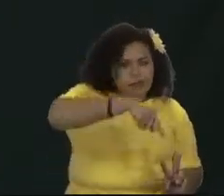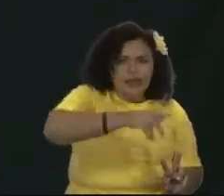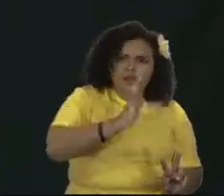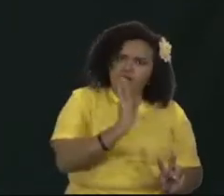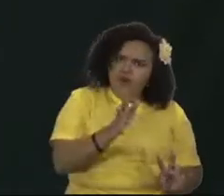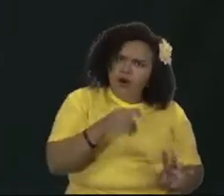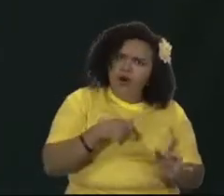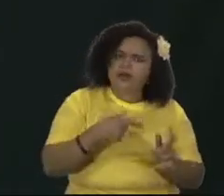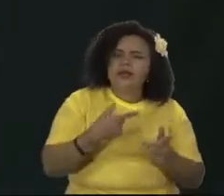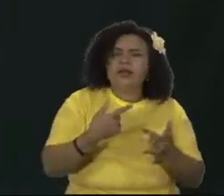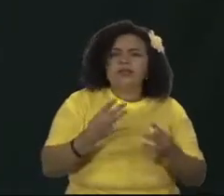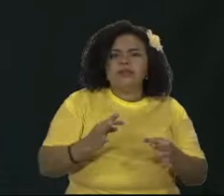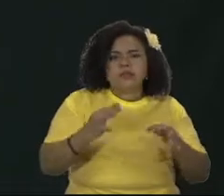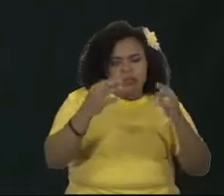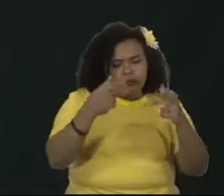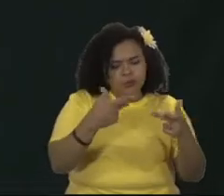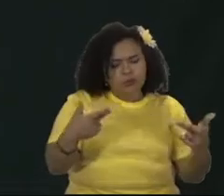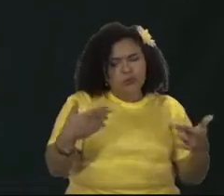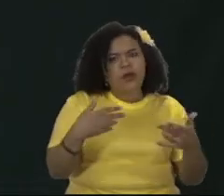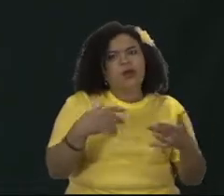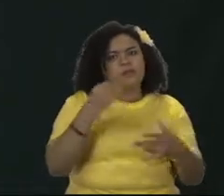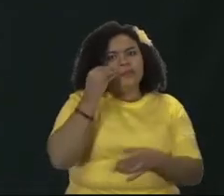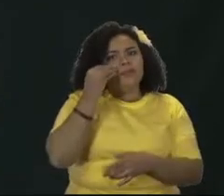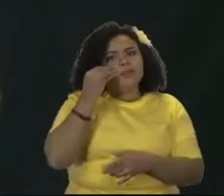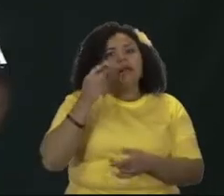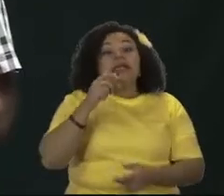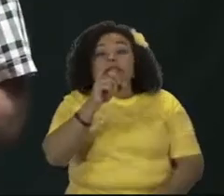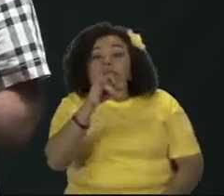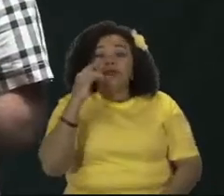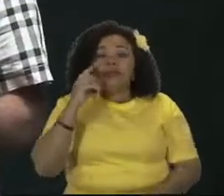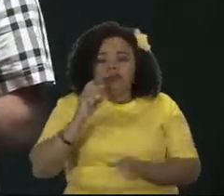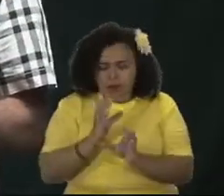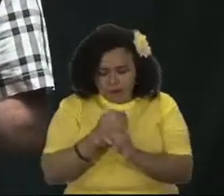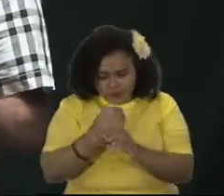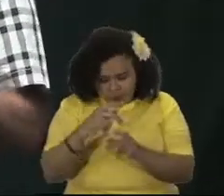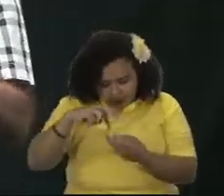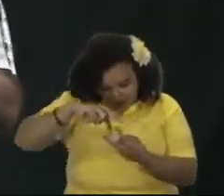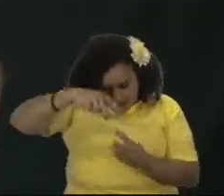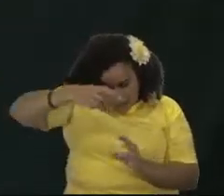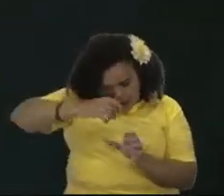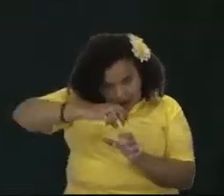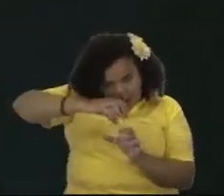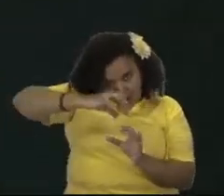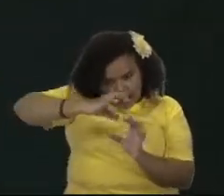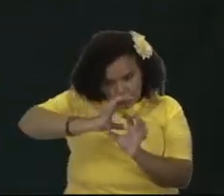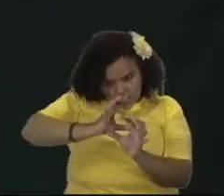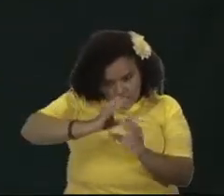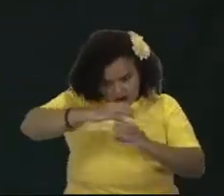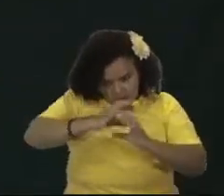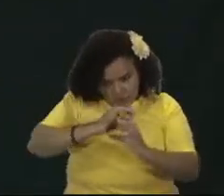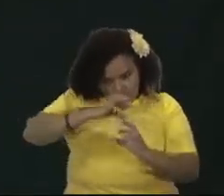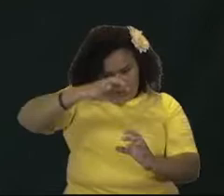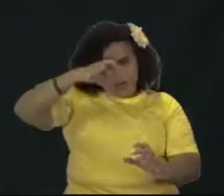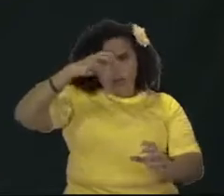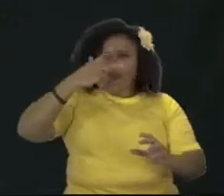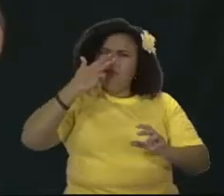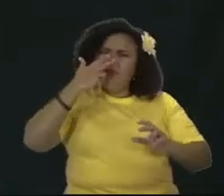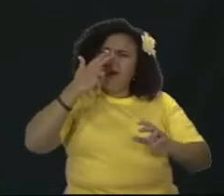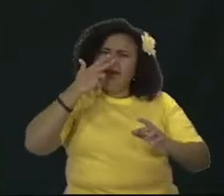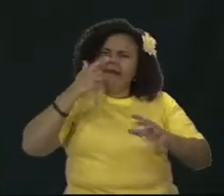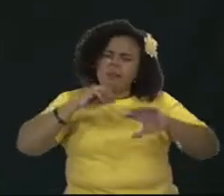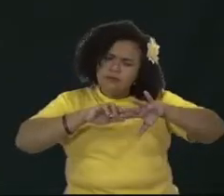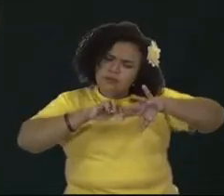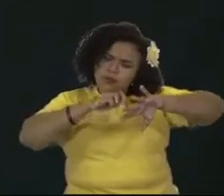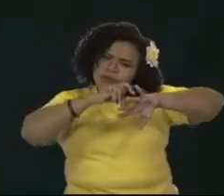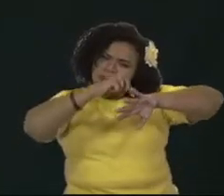to study about it. And if you ever saw a picture of it, it's like a stair, little